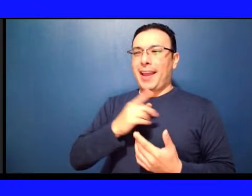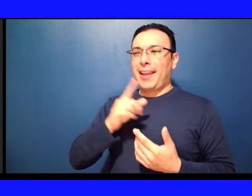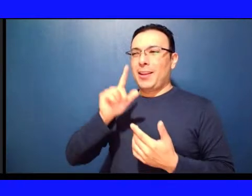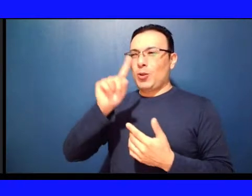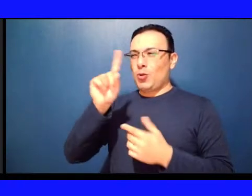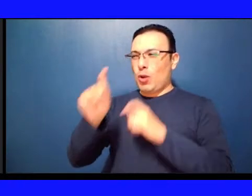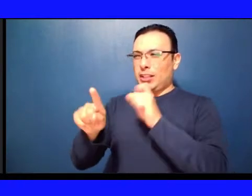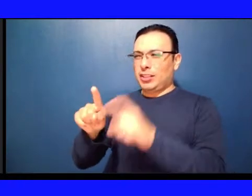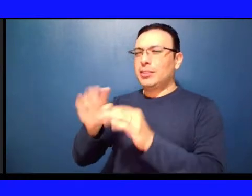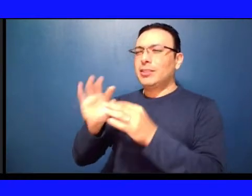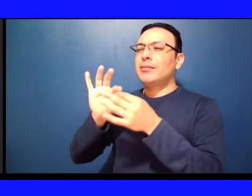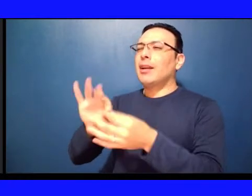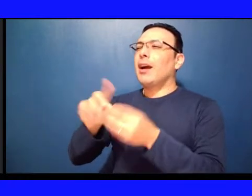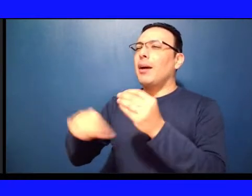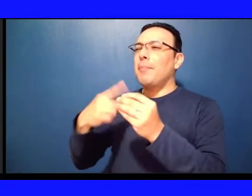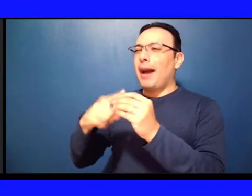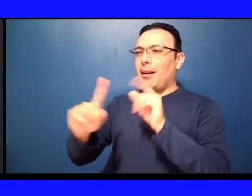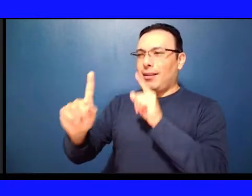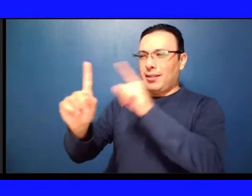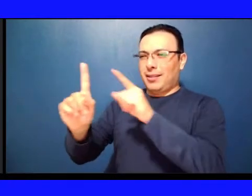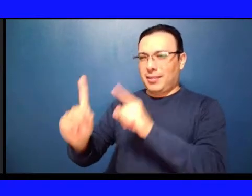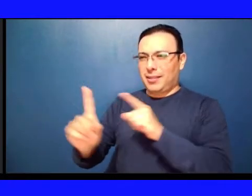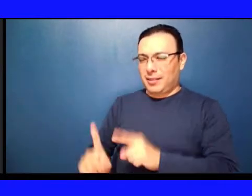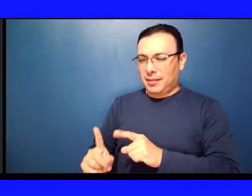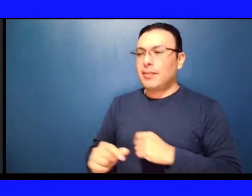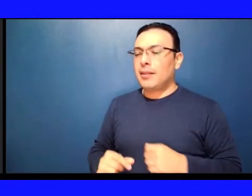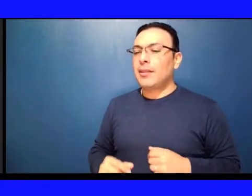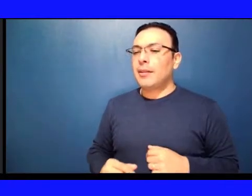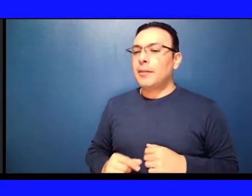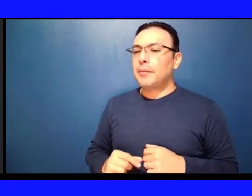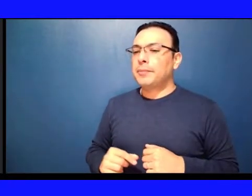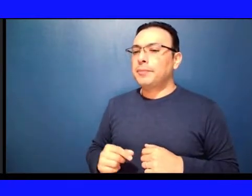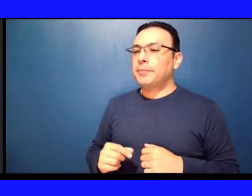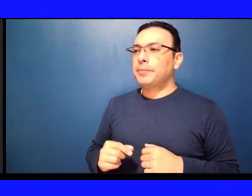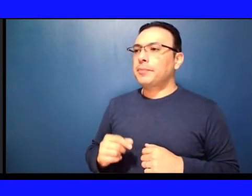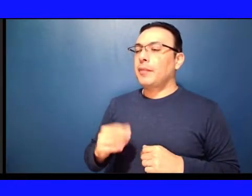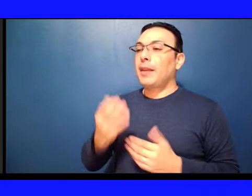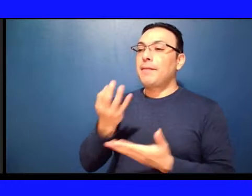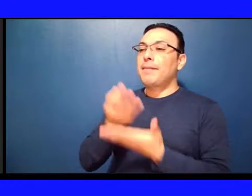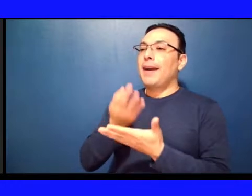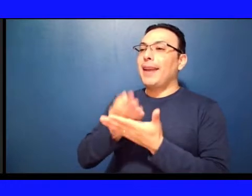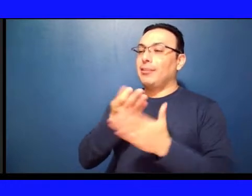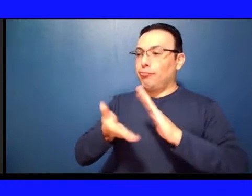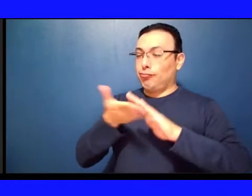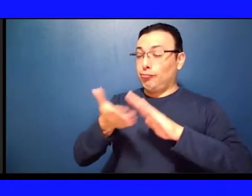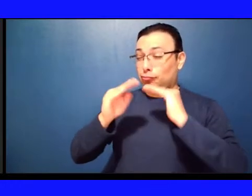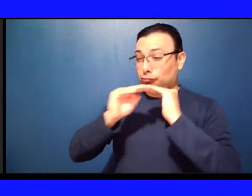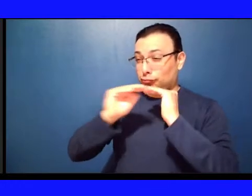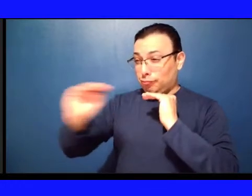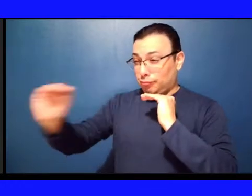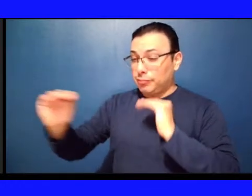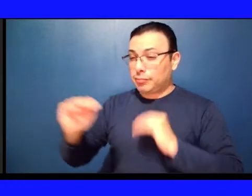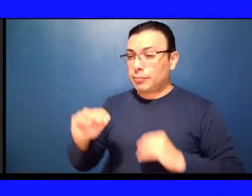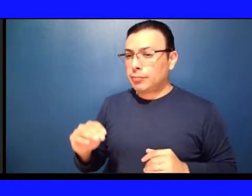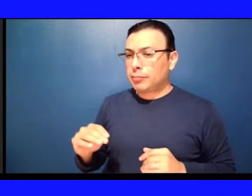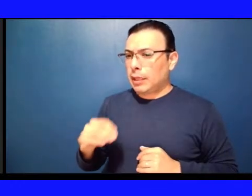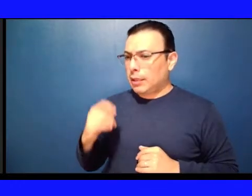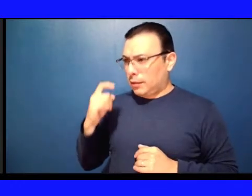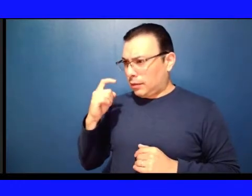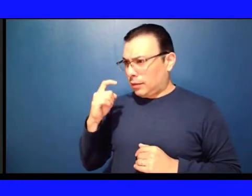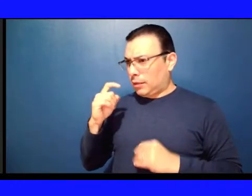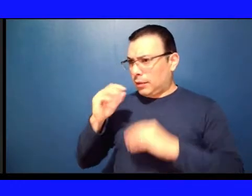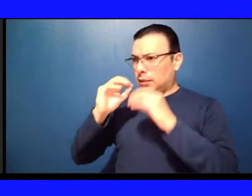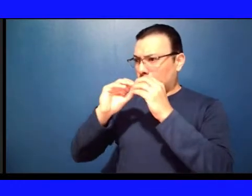Do you think that there's something going on that we've learned to do better, or is it just the cyclicality of things? I mean,